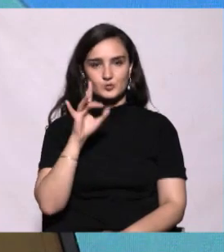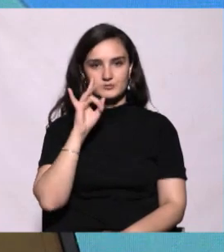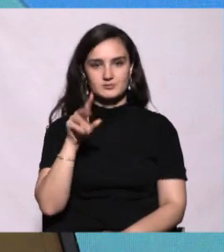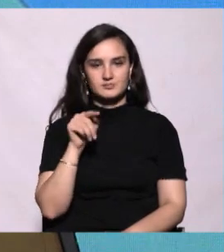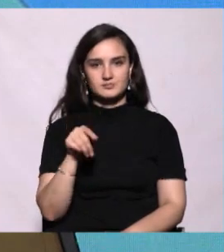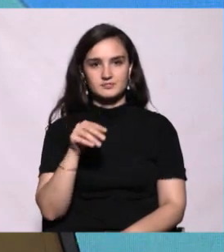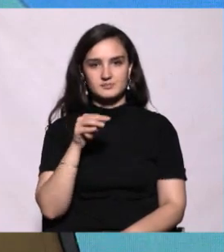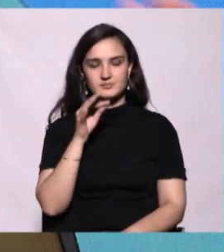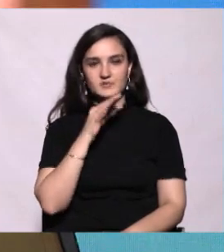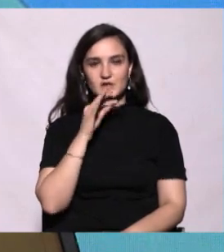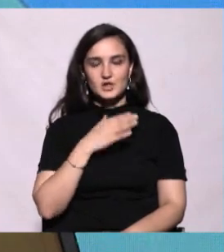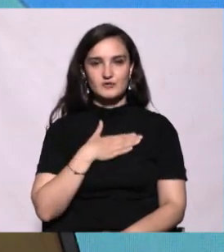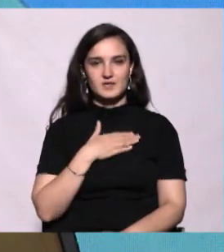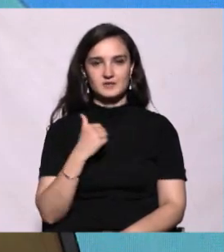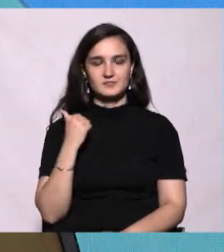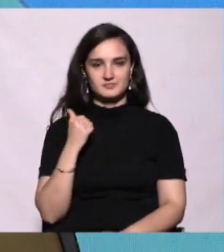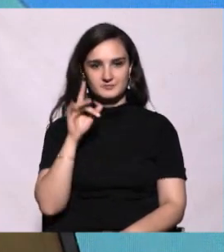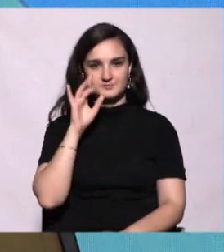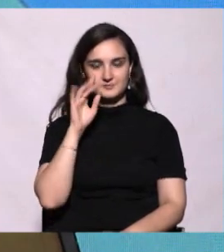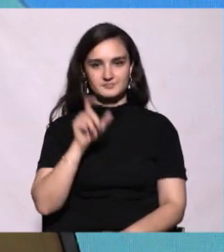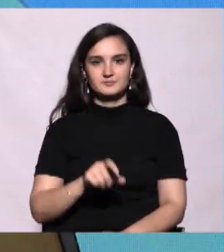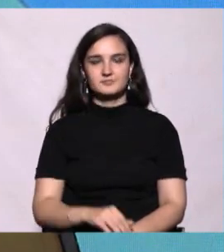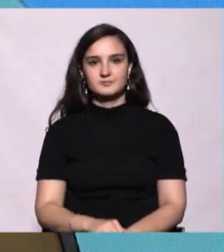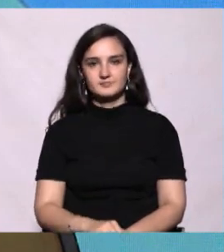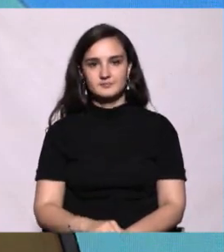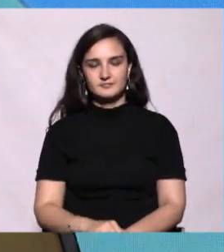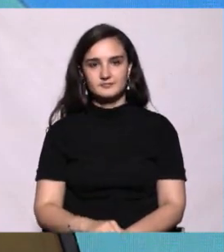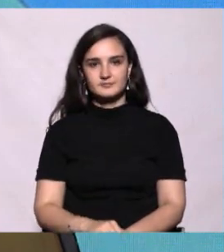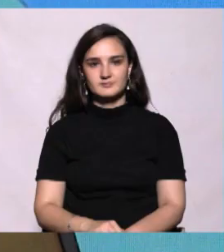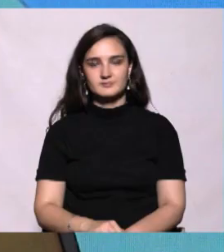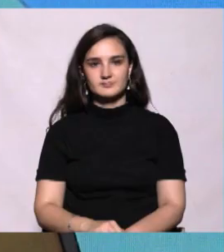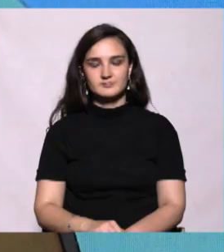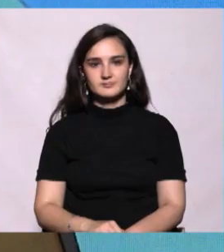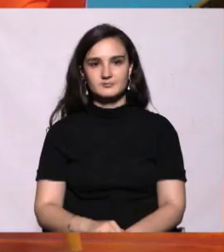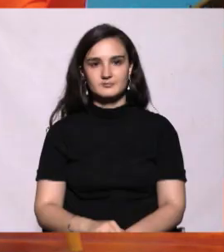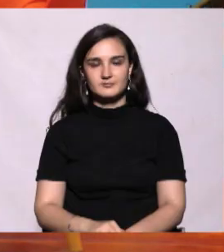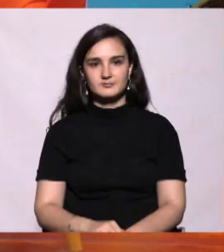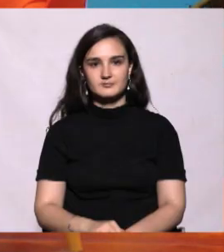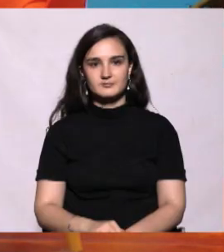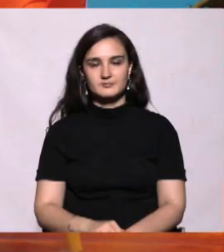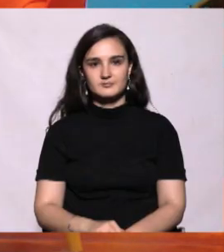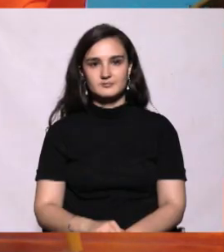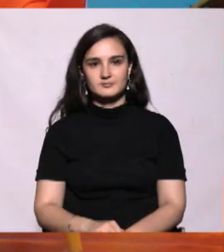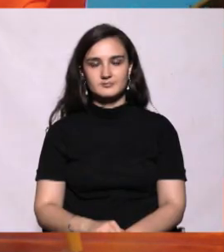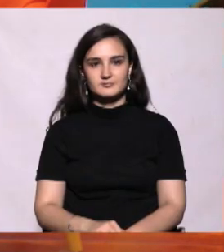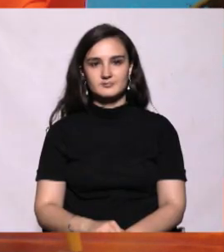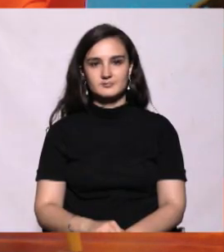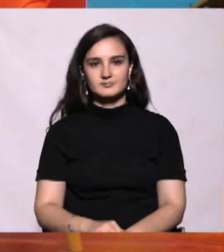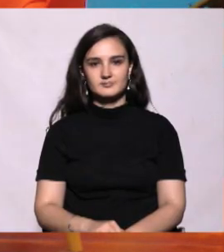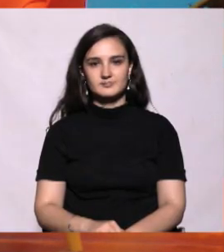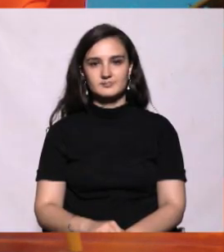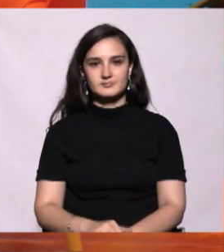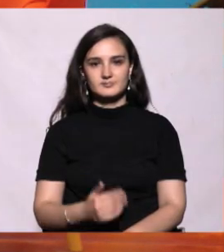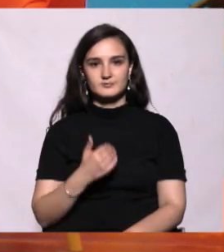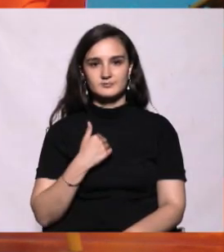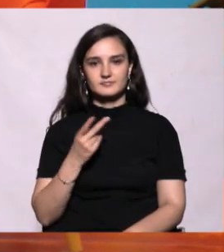than our character here. Well, Okay. let's try to fix that. Yes. Okay, we are